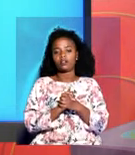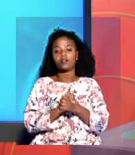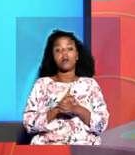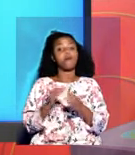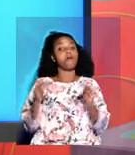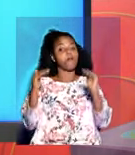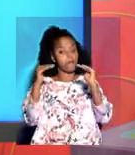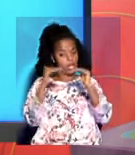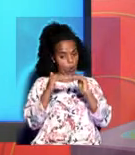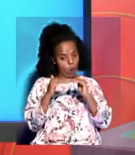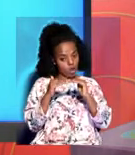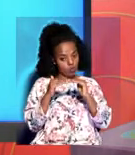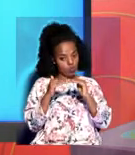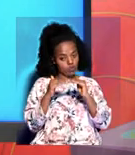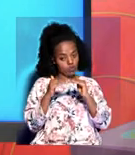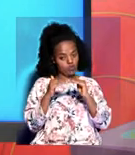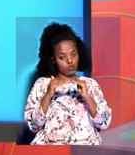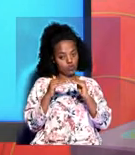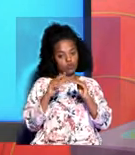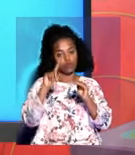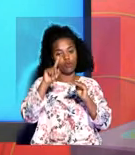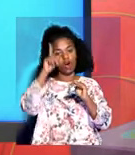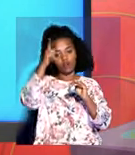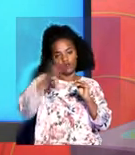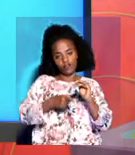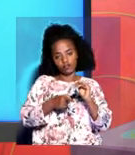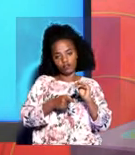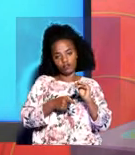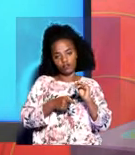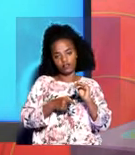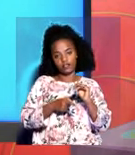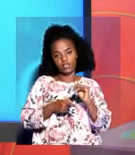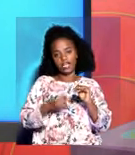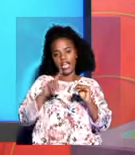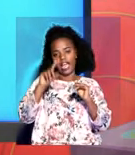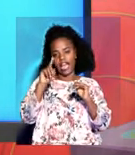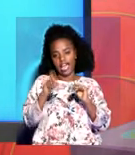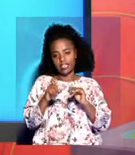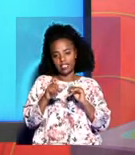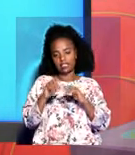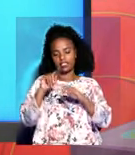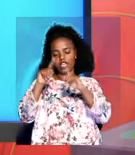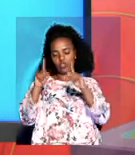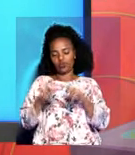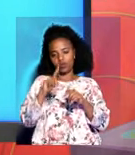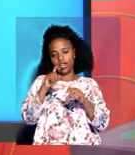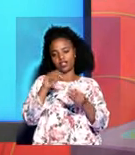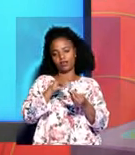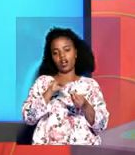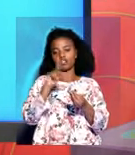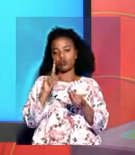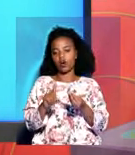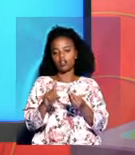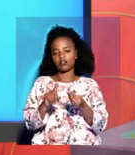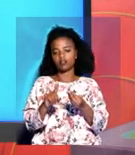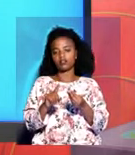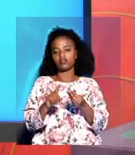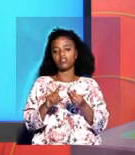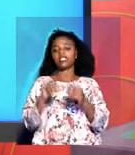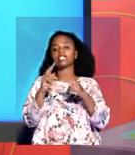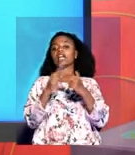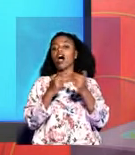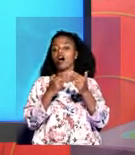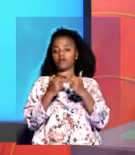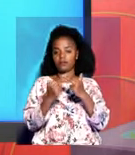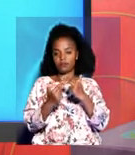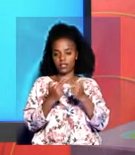This must be equal to 1 over x into x plus 1